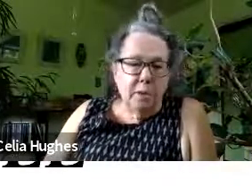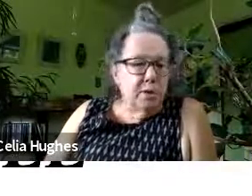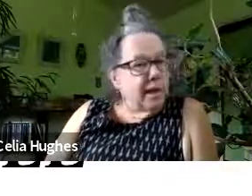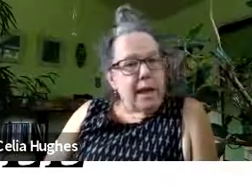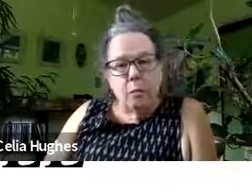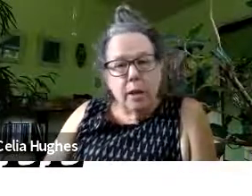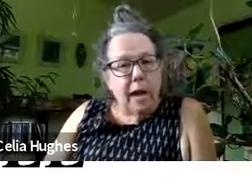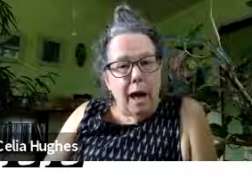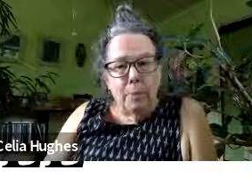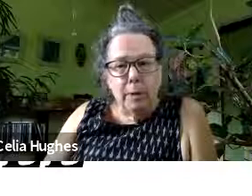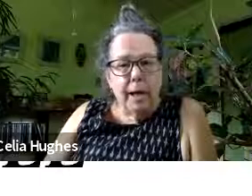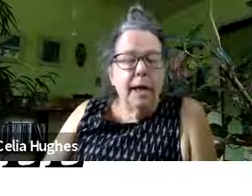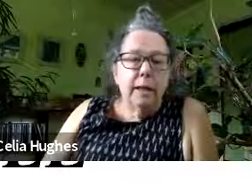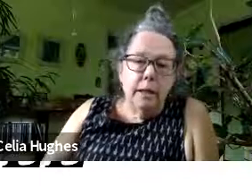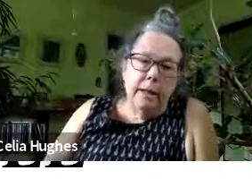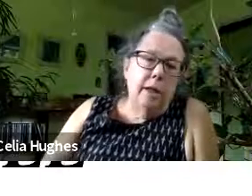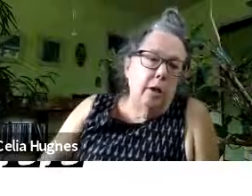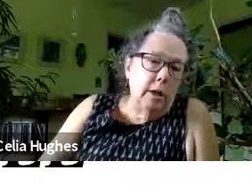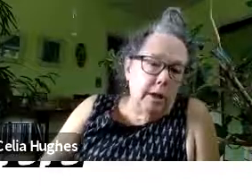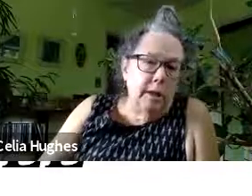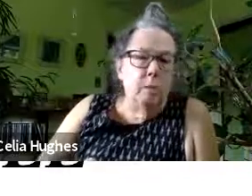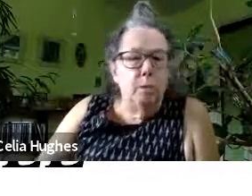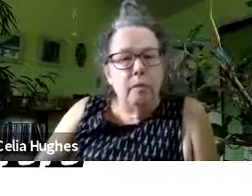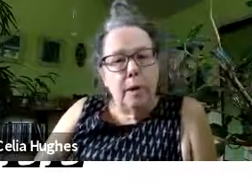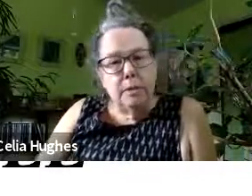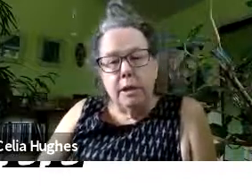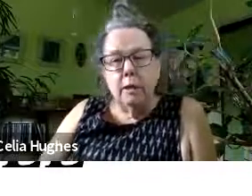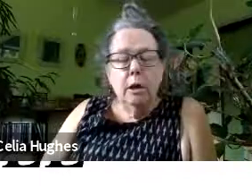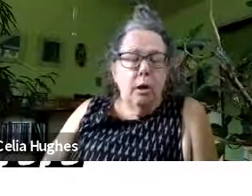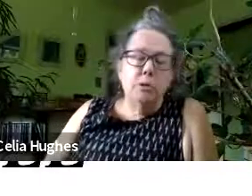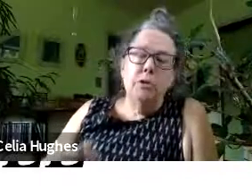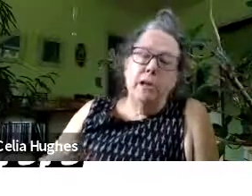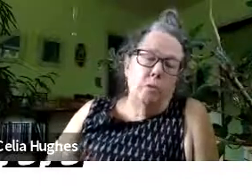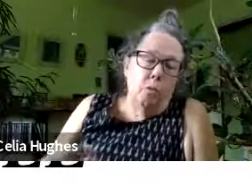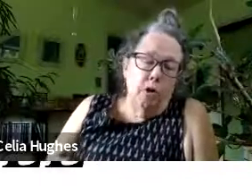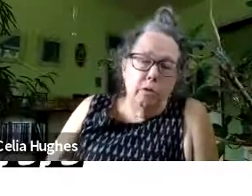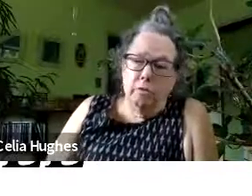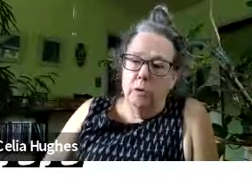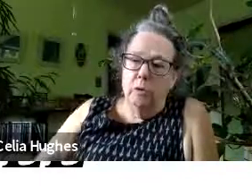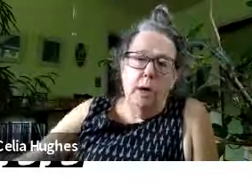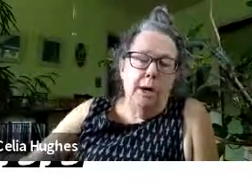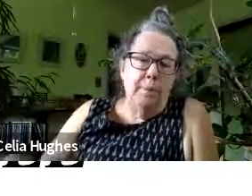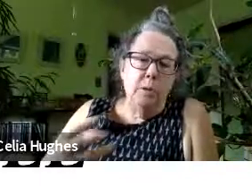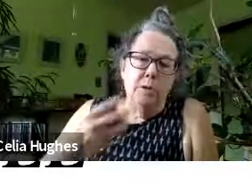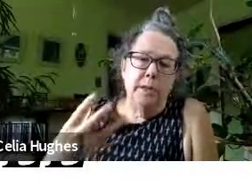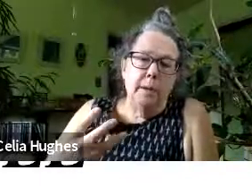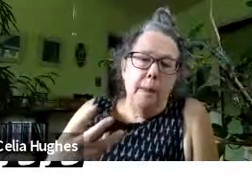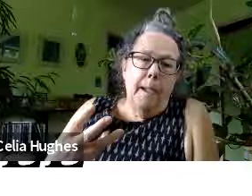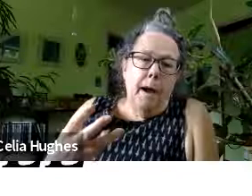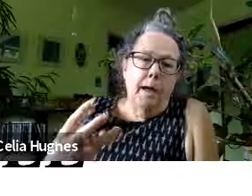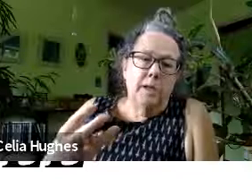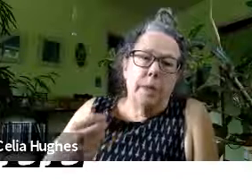motor skills and can't really operate click here, click there, move your mouse here, who's trying to work through